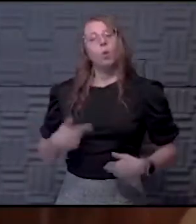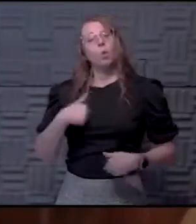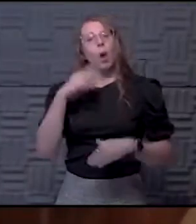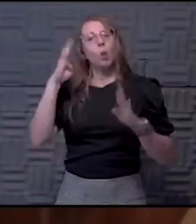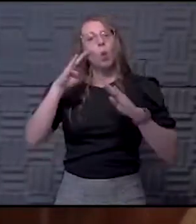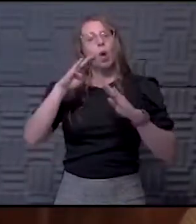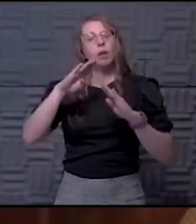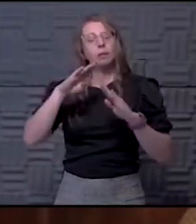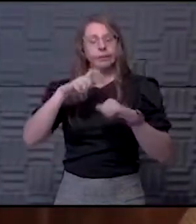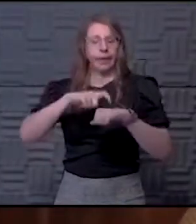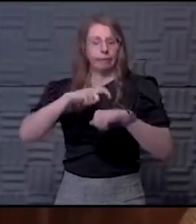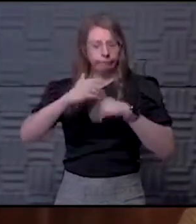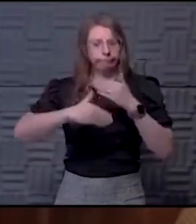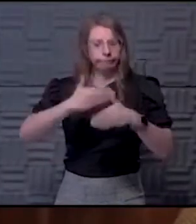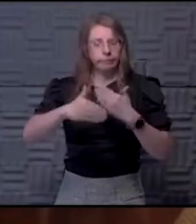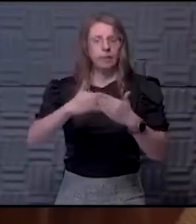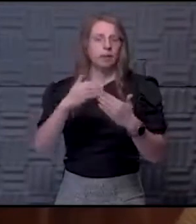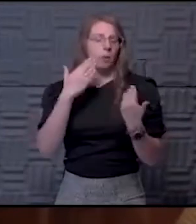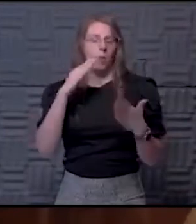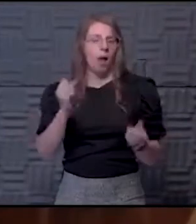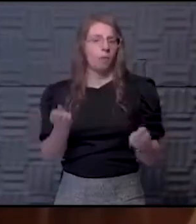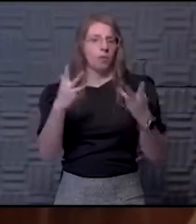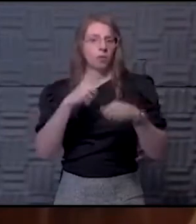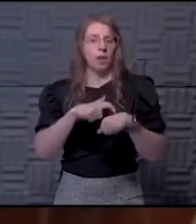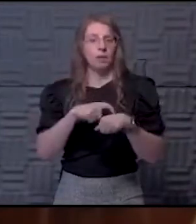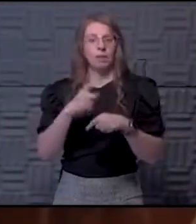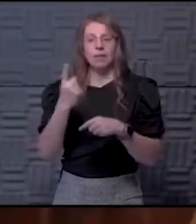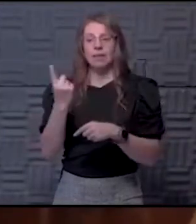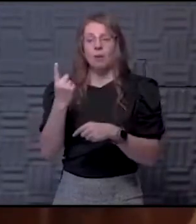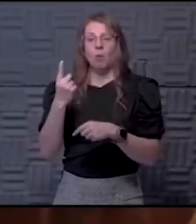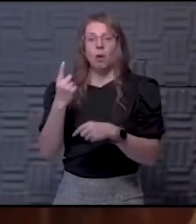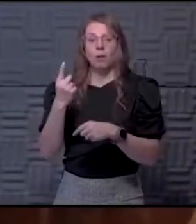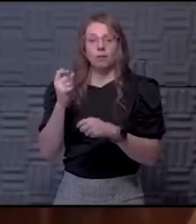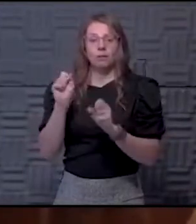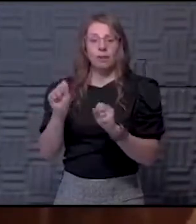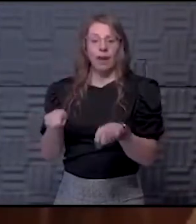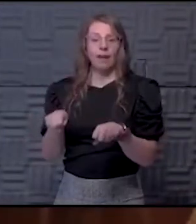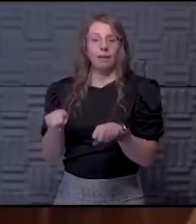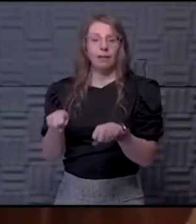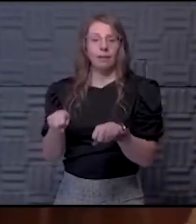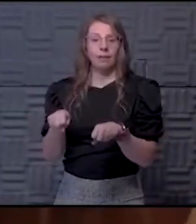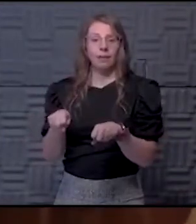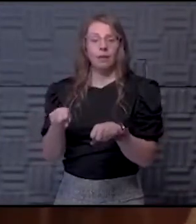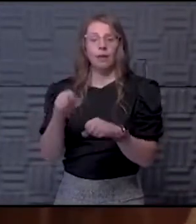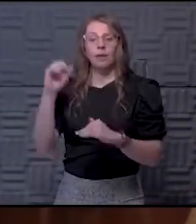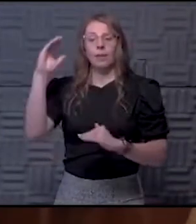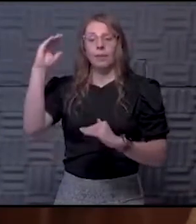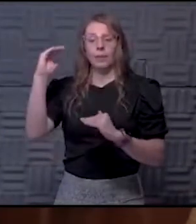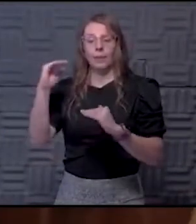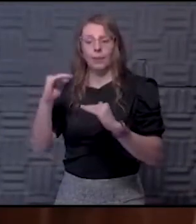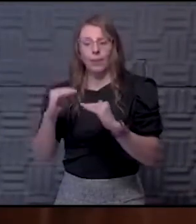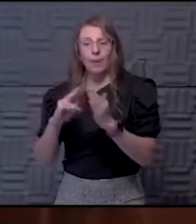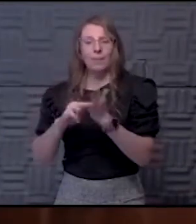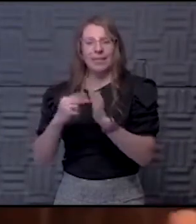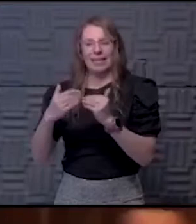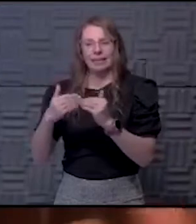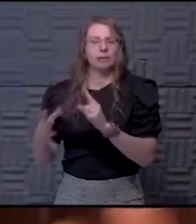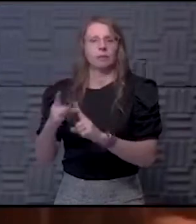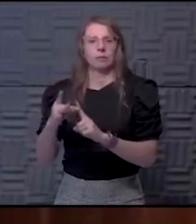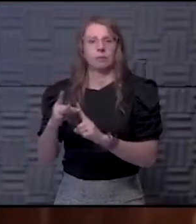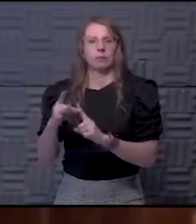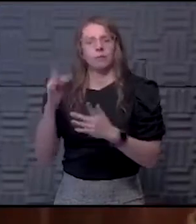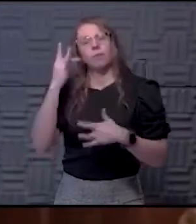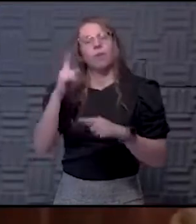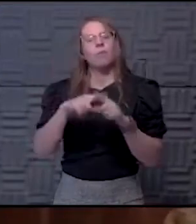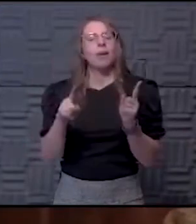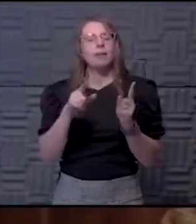we don't know how much time, that somebody could fall back into a level of susceptibility but that doesn't take